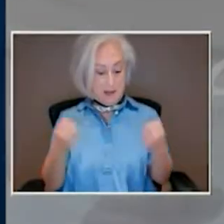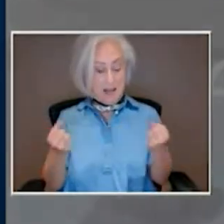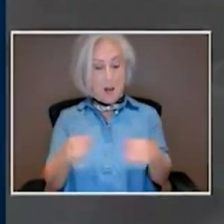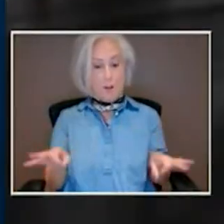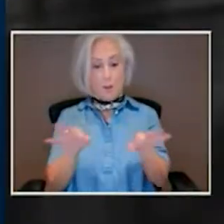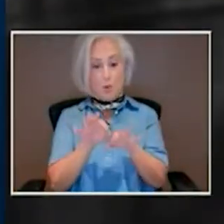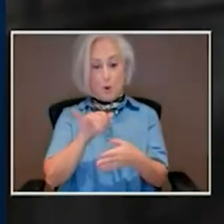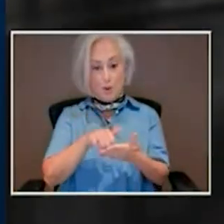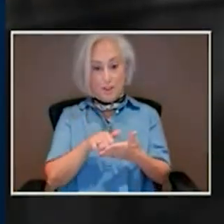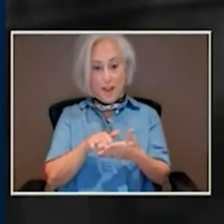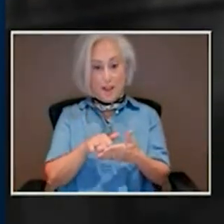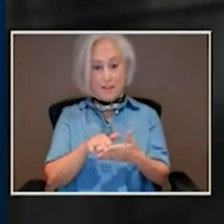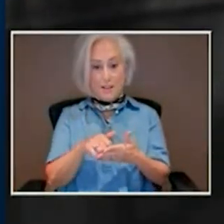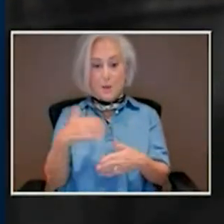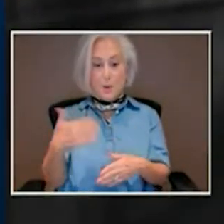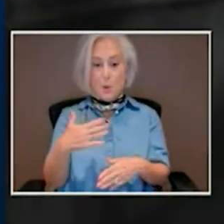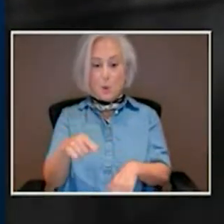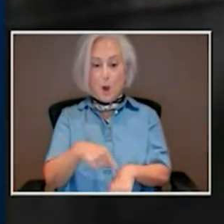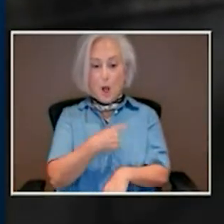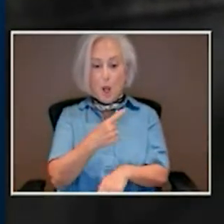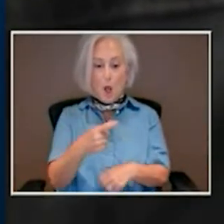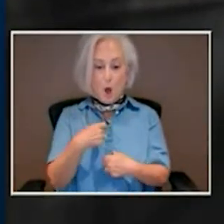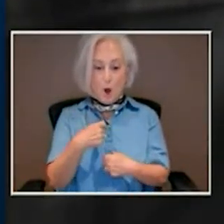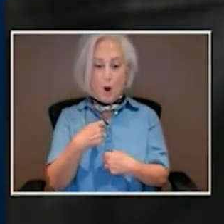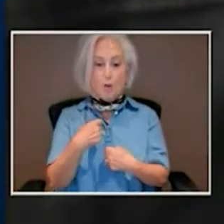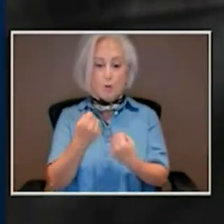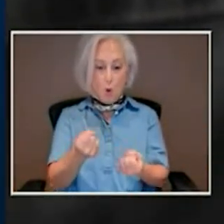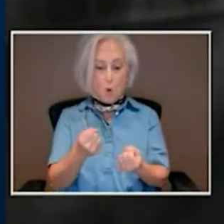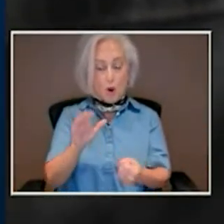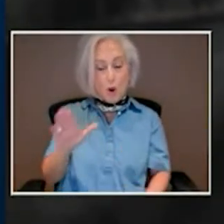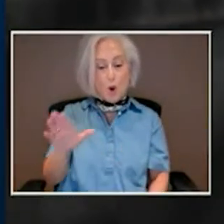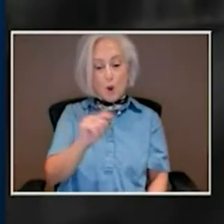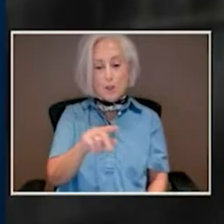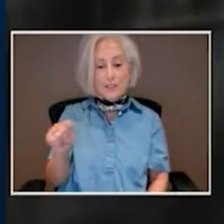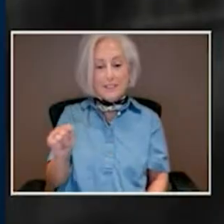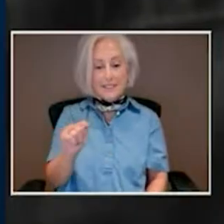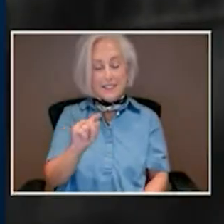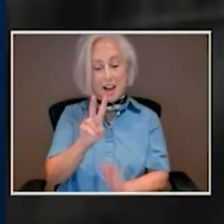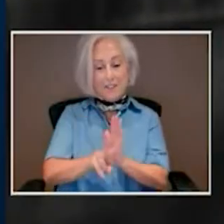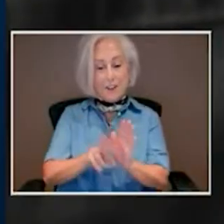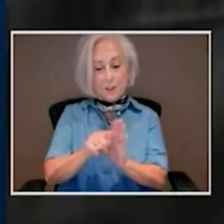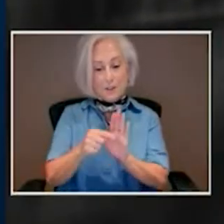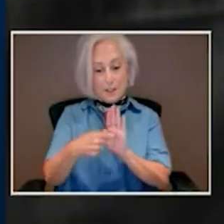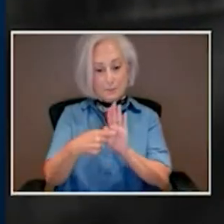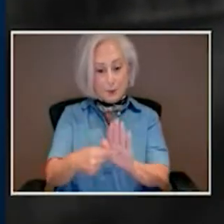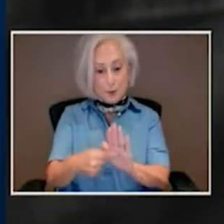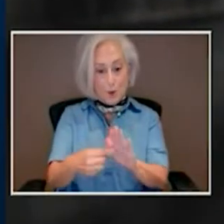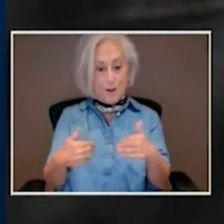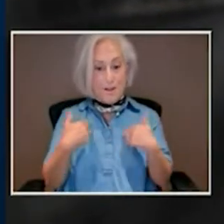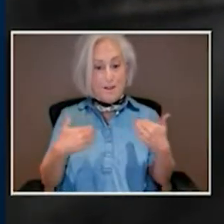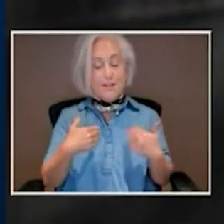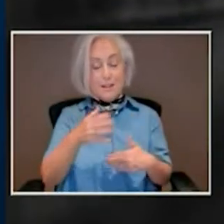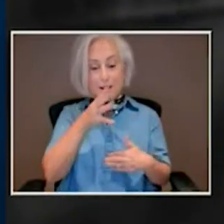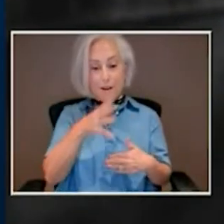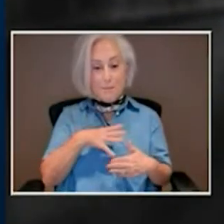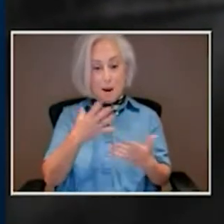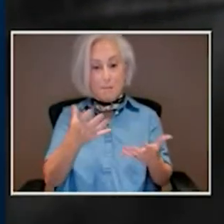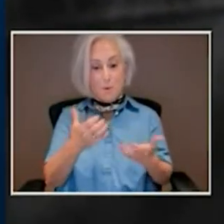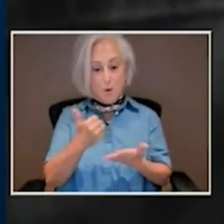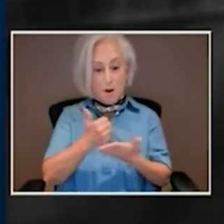long road. Ashley's TikTok videos tell the story. A young mom wanting help for anxiety and